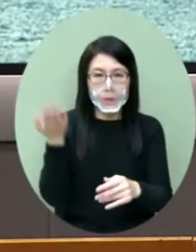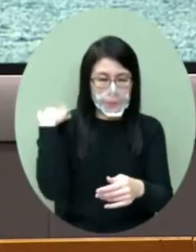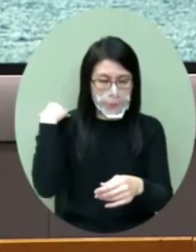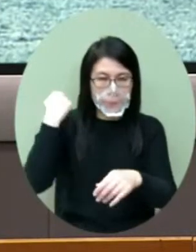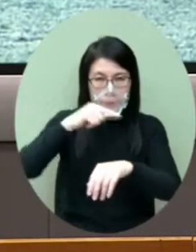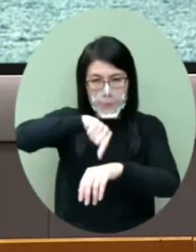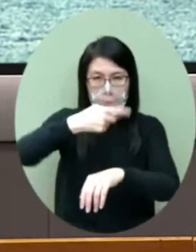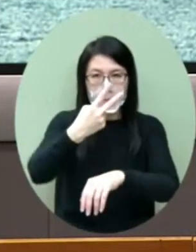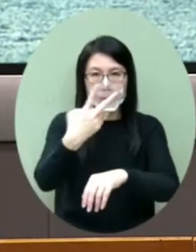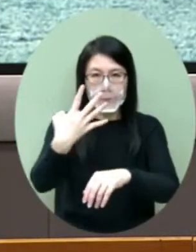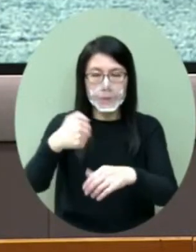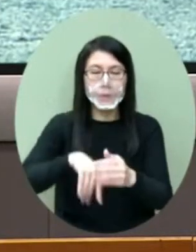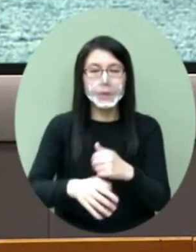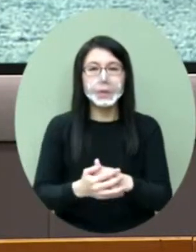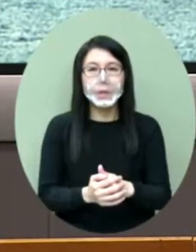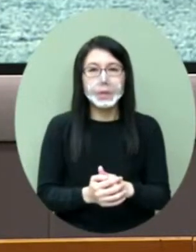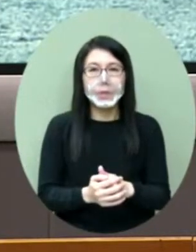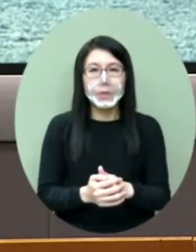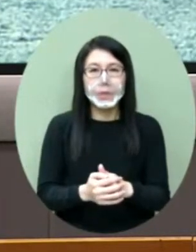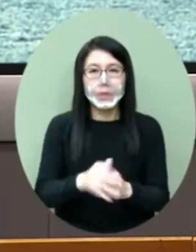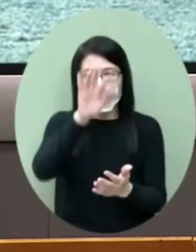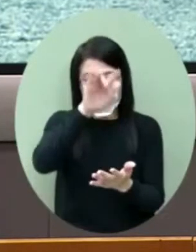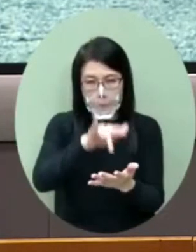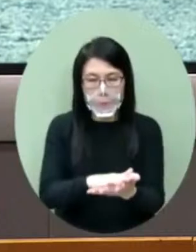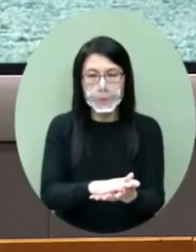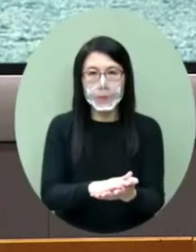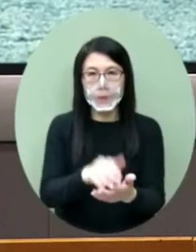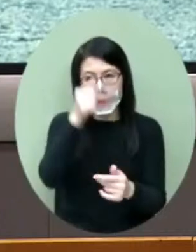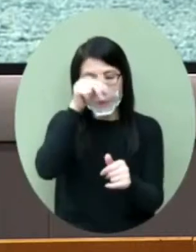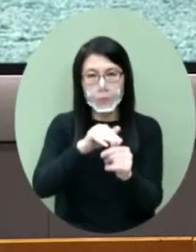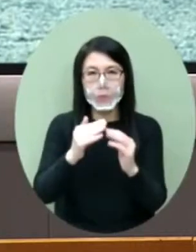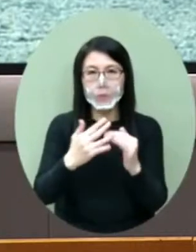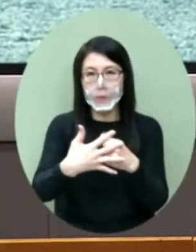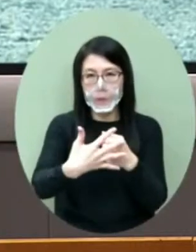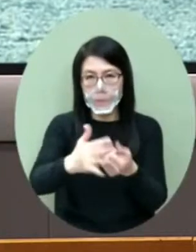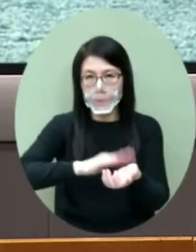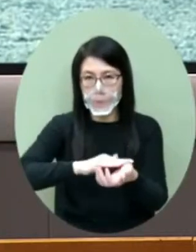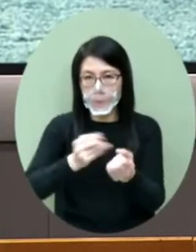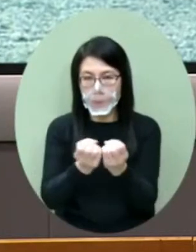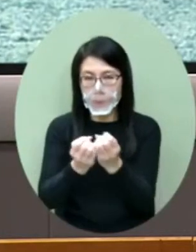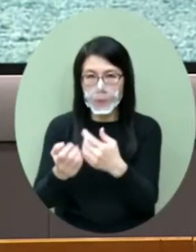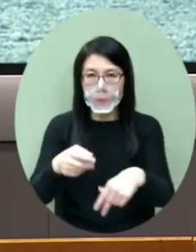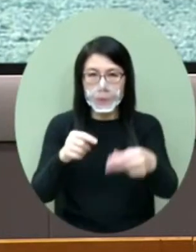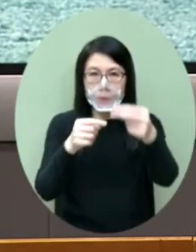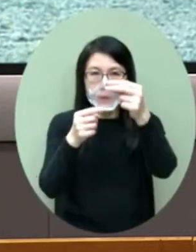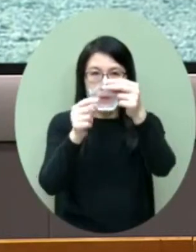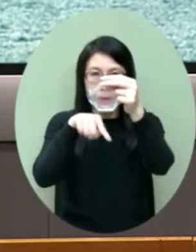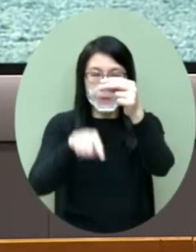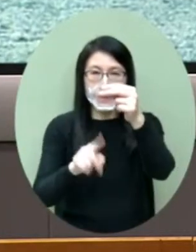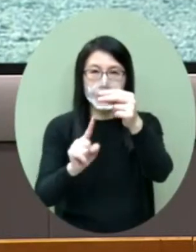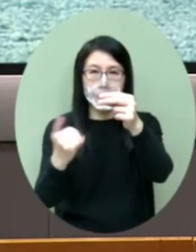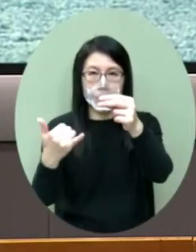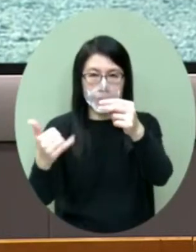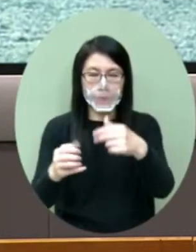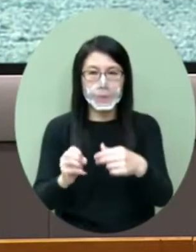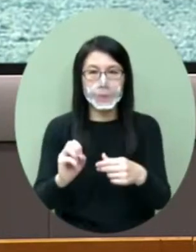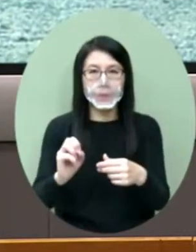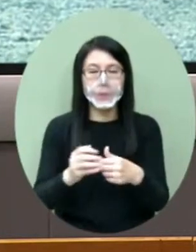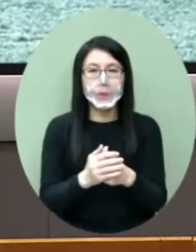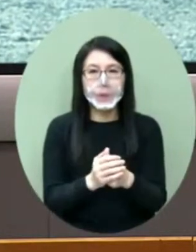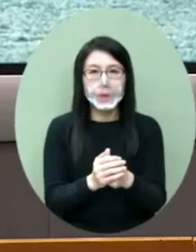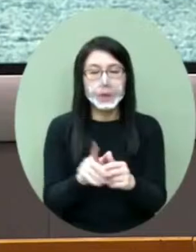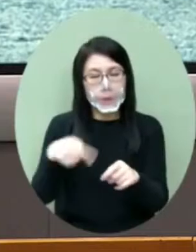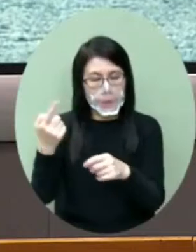Hospital Authority. That is, they've reported 168 cases in the previous 24 hours. In this wave, there are